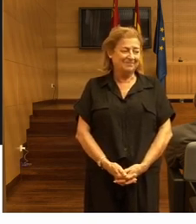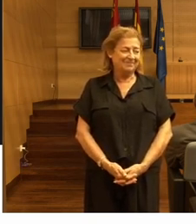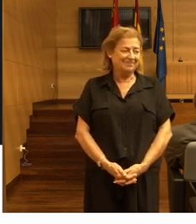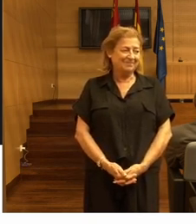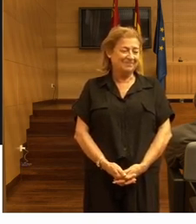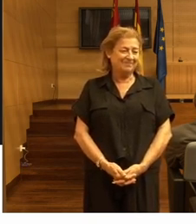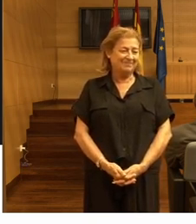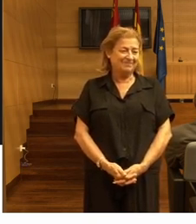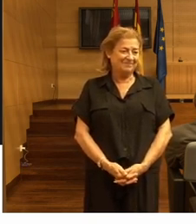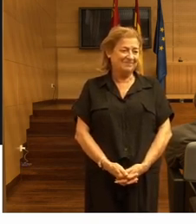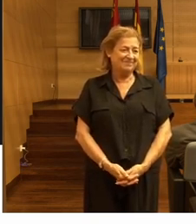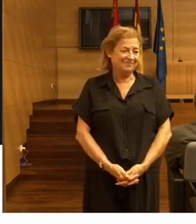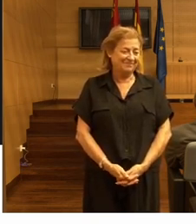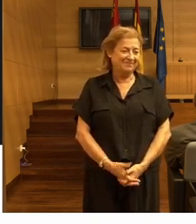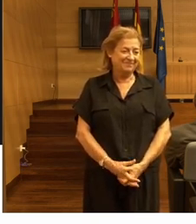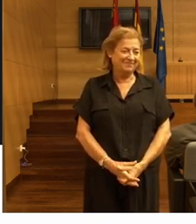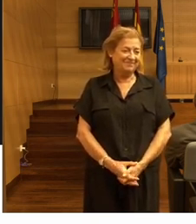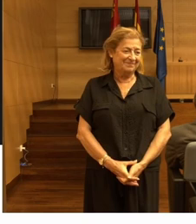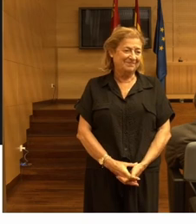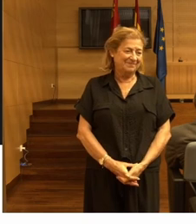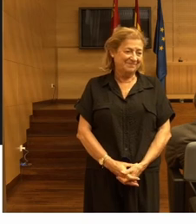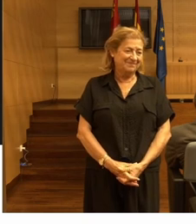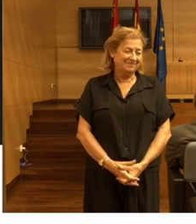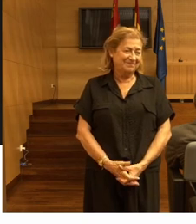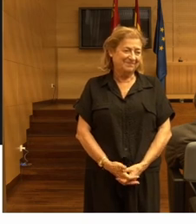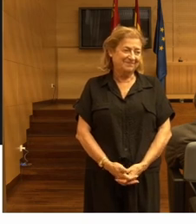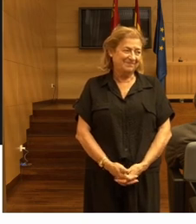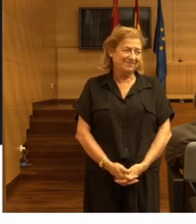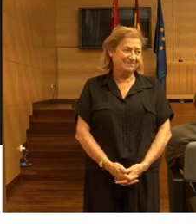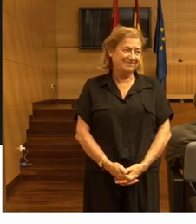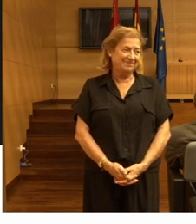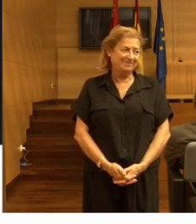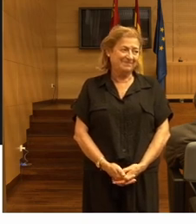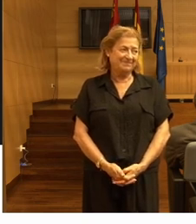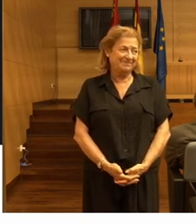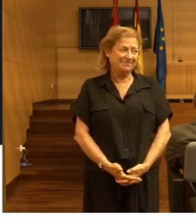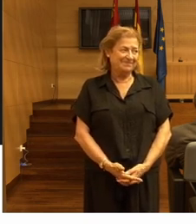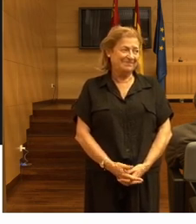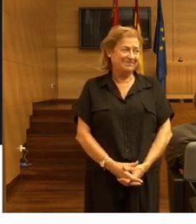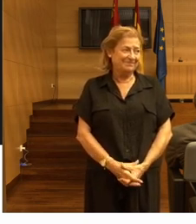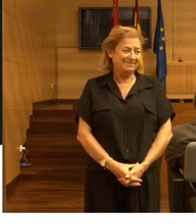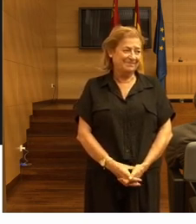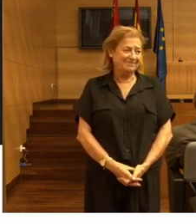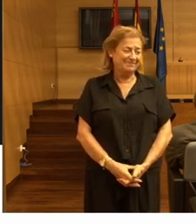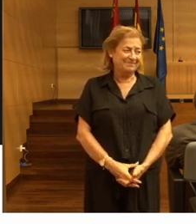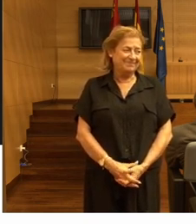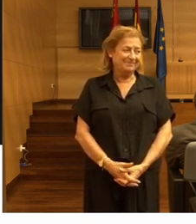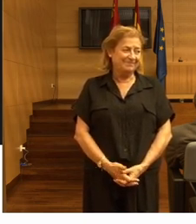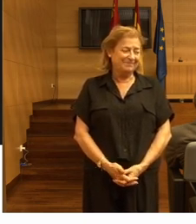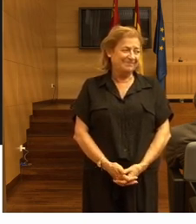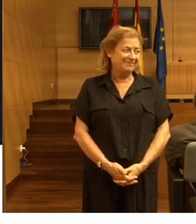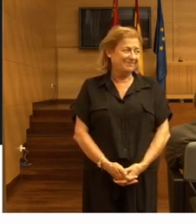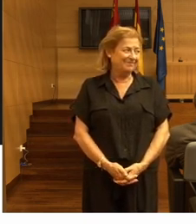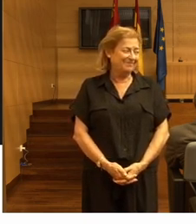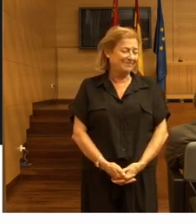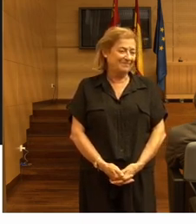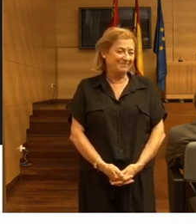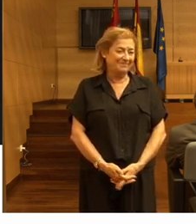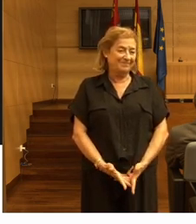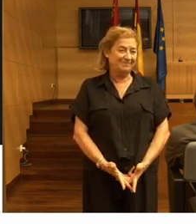where people were trying to do also harm to other people. I mean, in this situation, there were a few cases